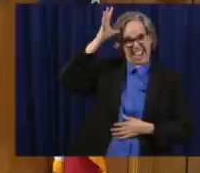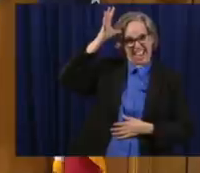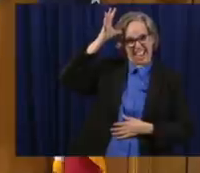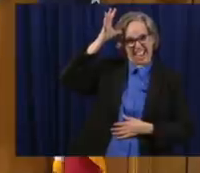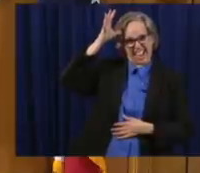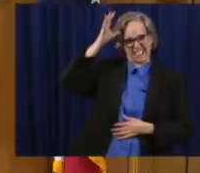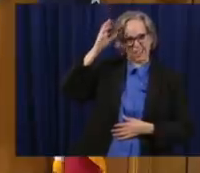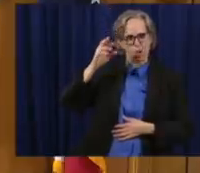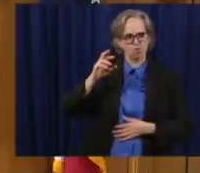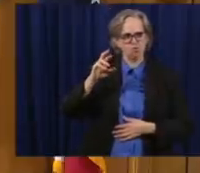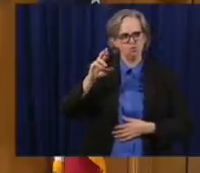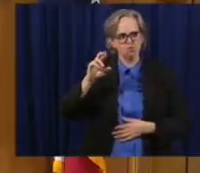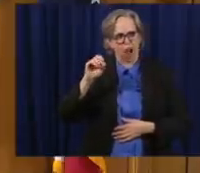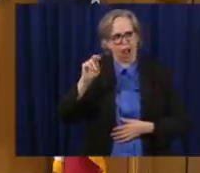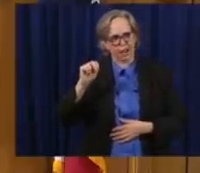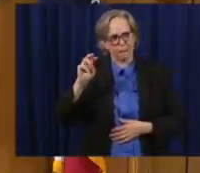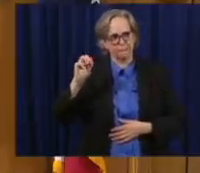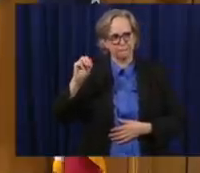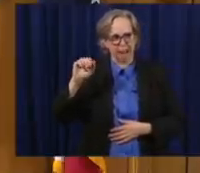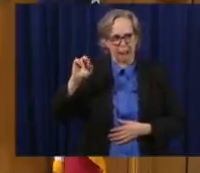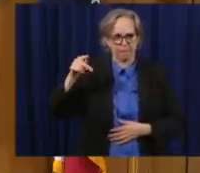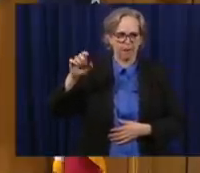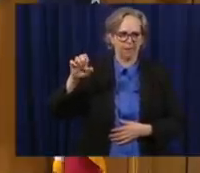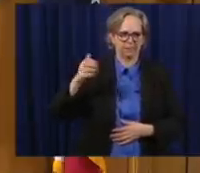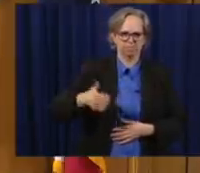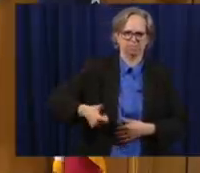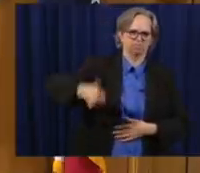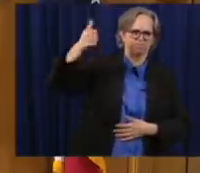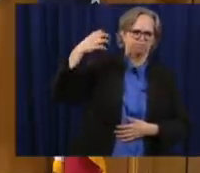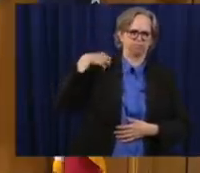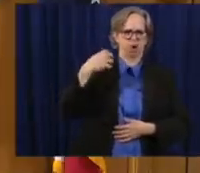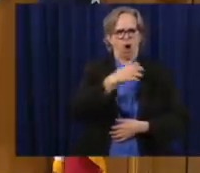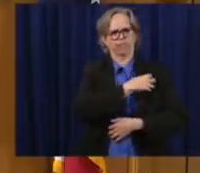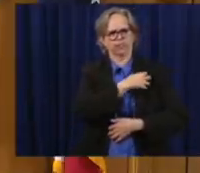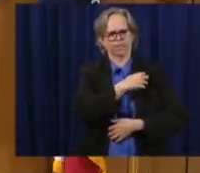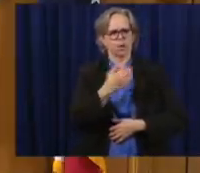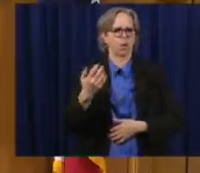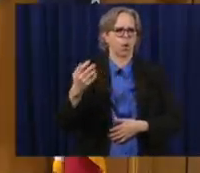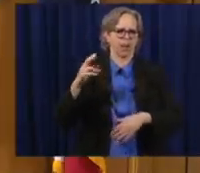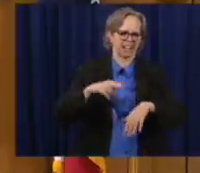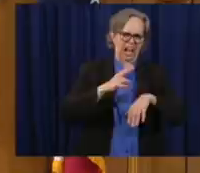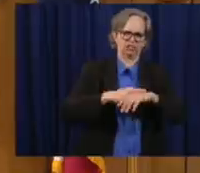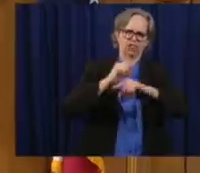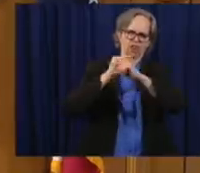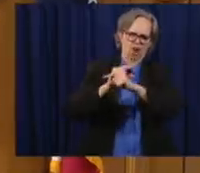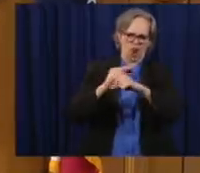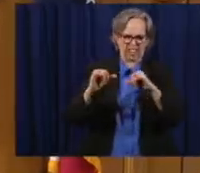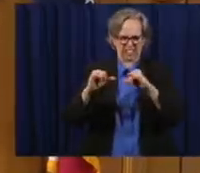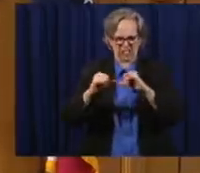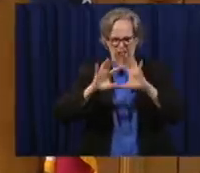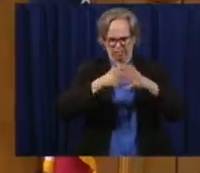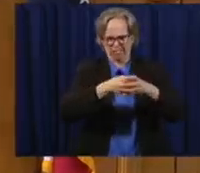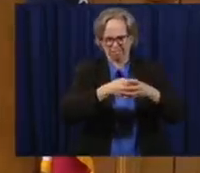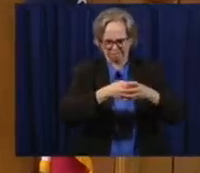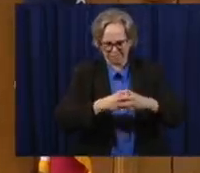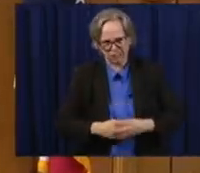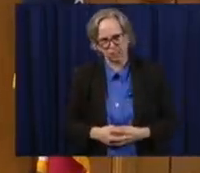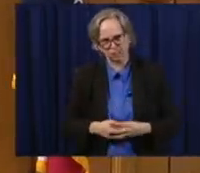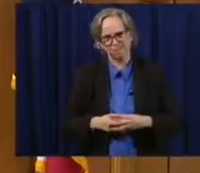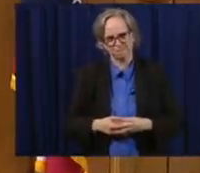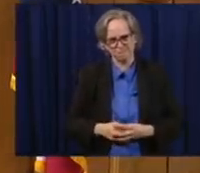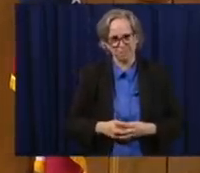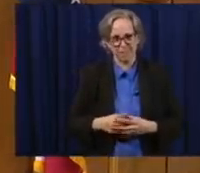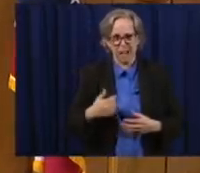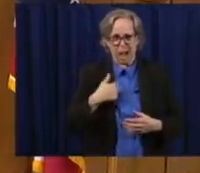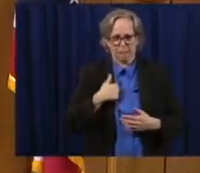a Chief Warrant Officer for the National Guard Engineers Division. What it means to me to be a